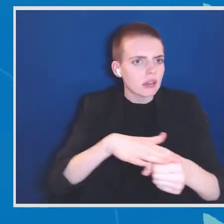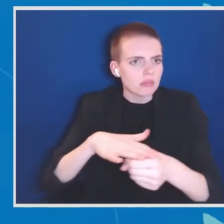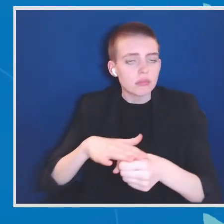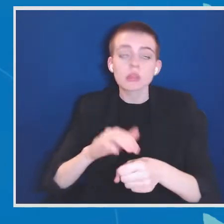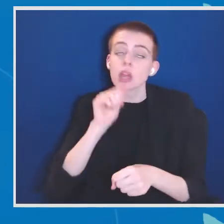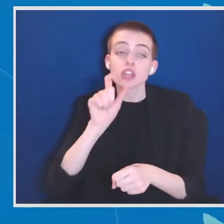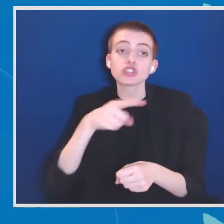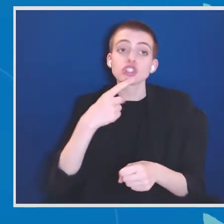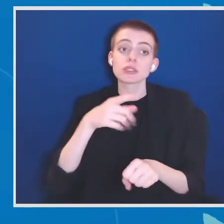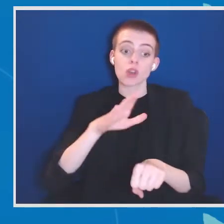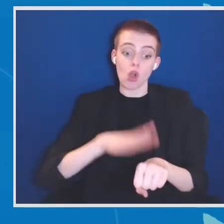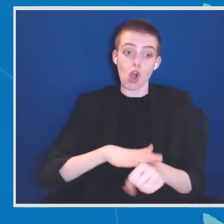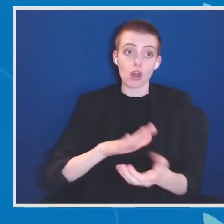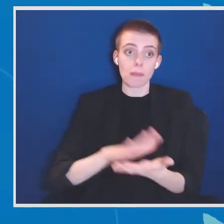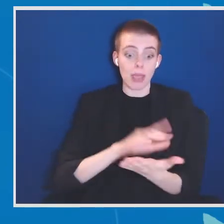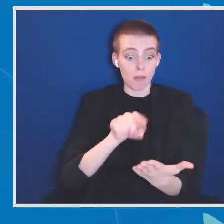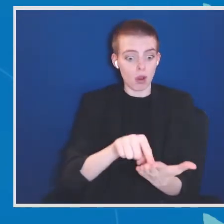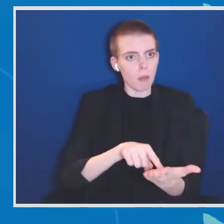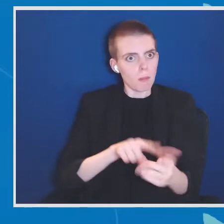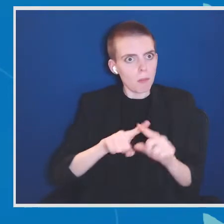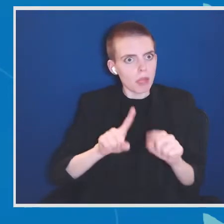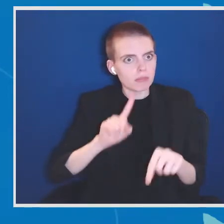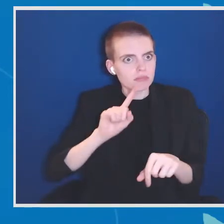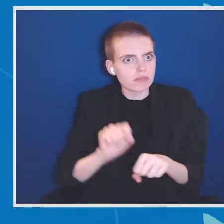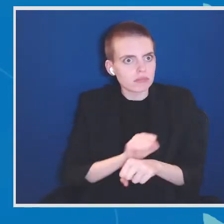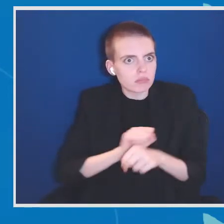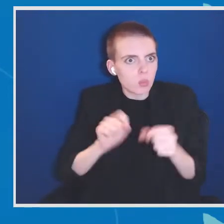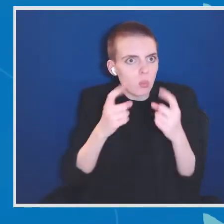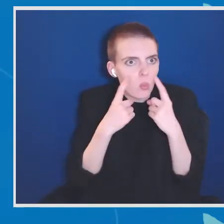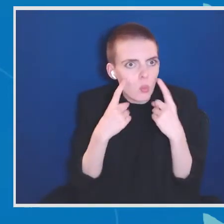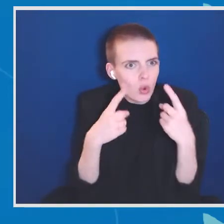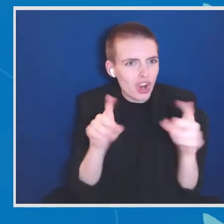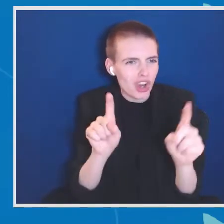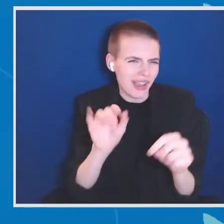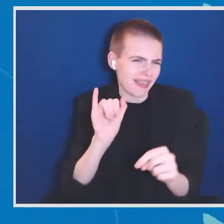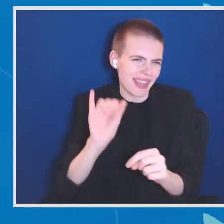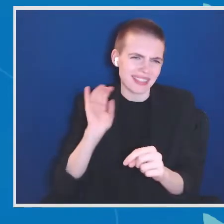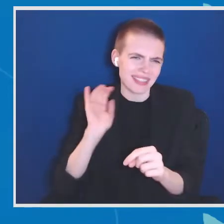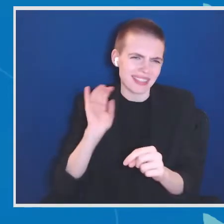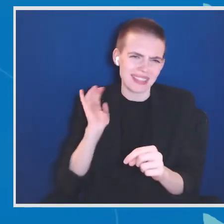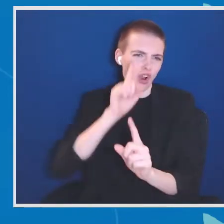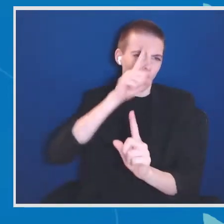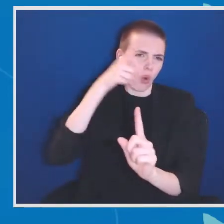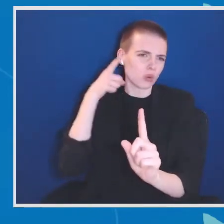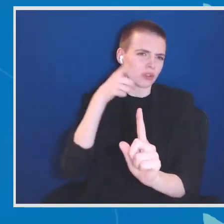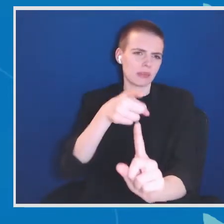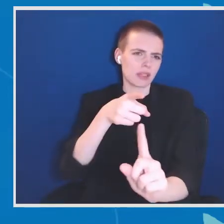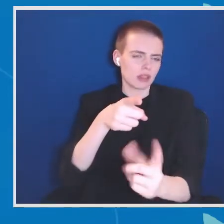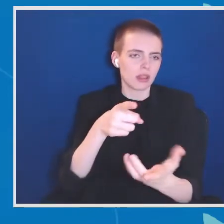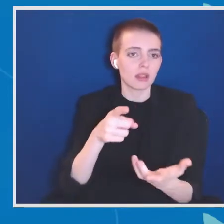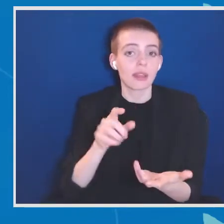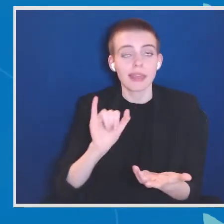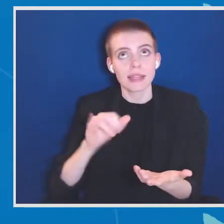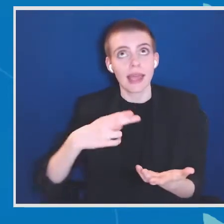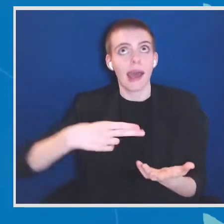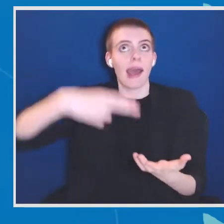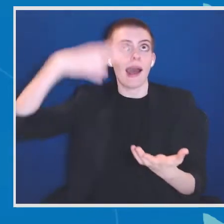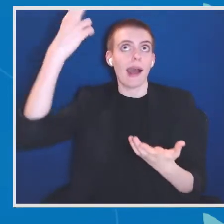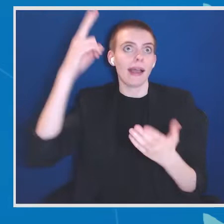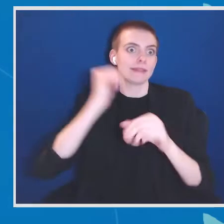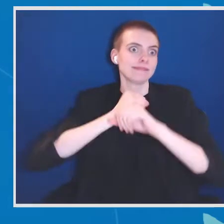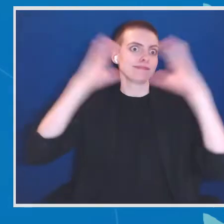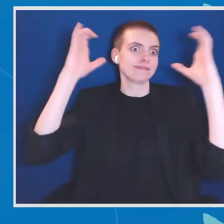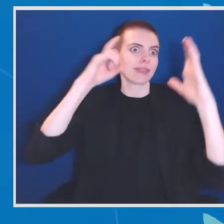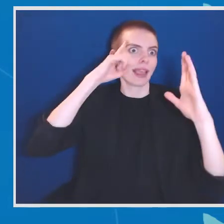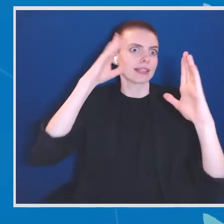they provide for their people. I mean, that's really the ultimate goal, and that's, the high ambition panel is